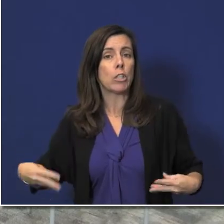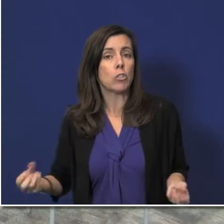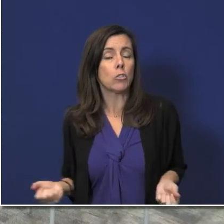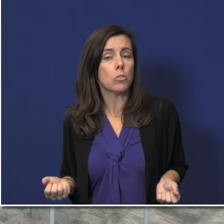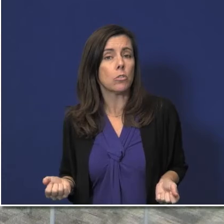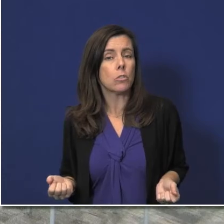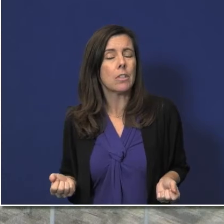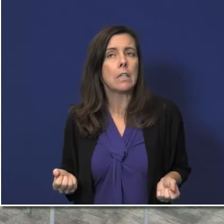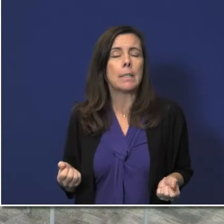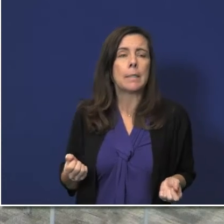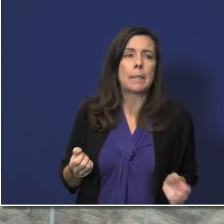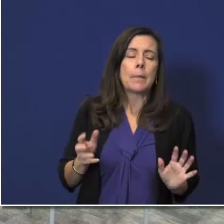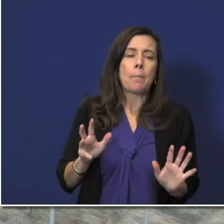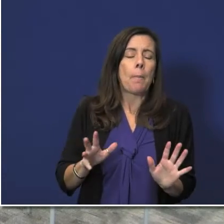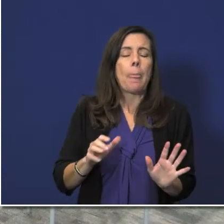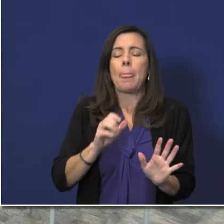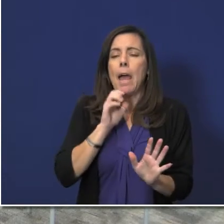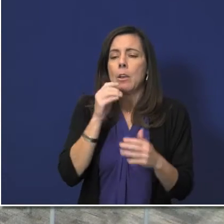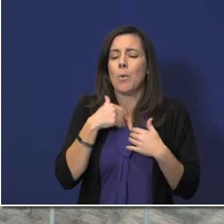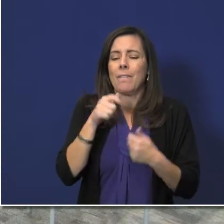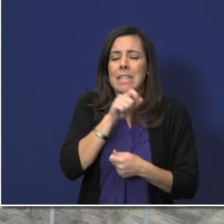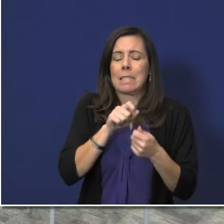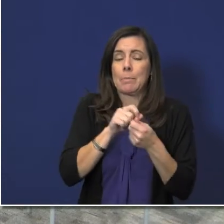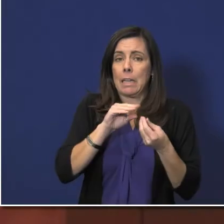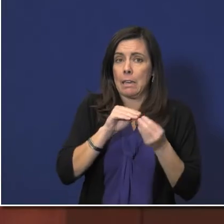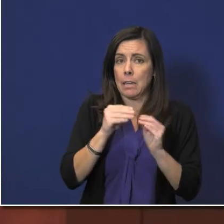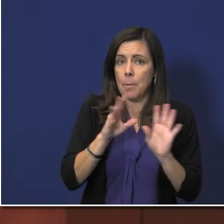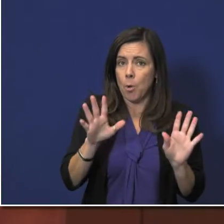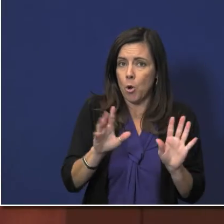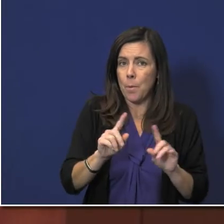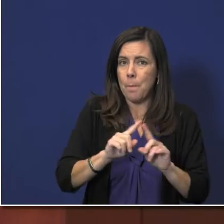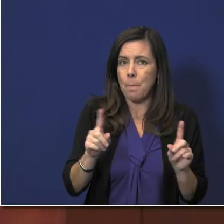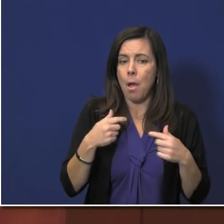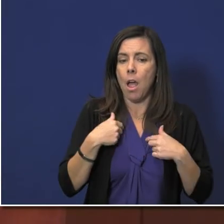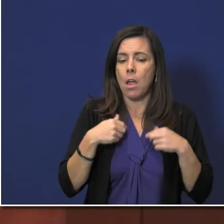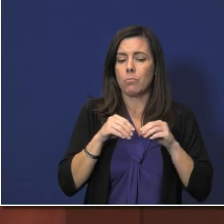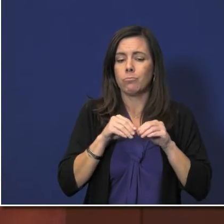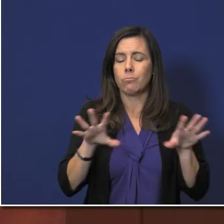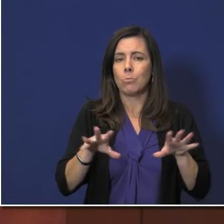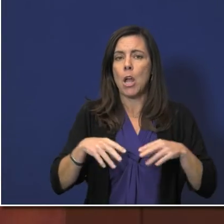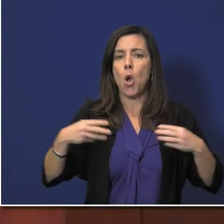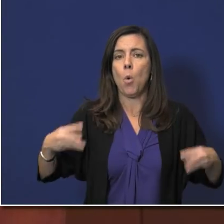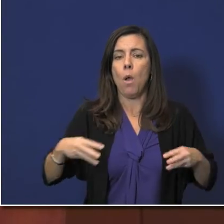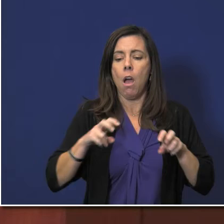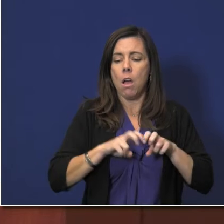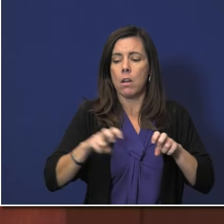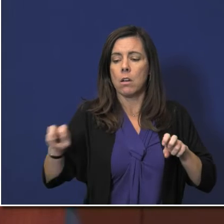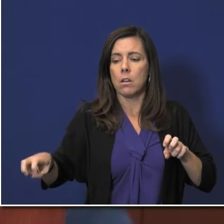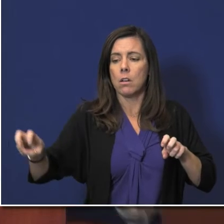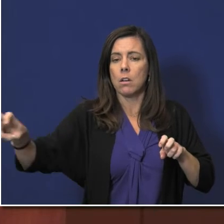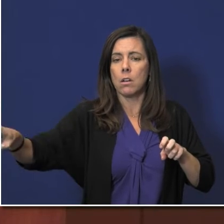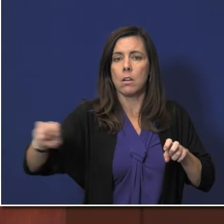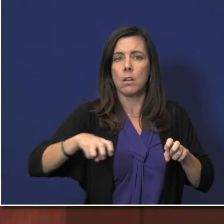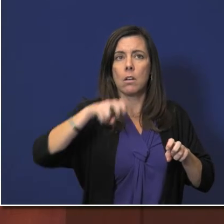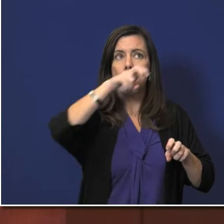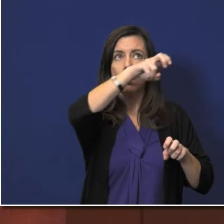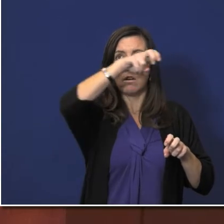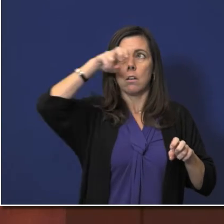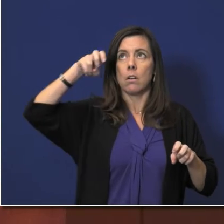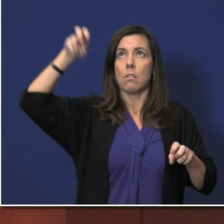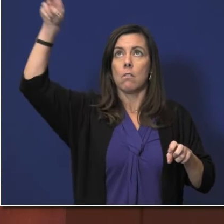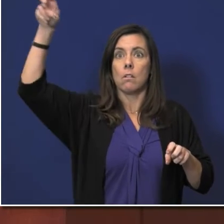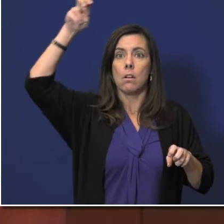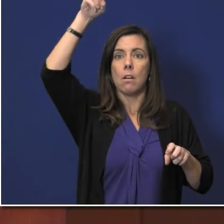So I don't have the number off the top of my head, but we have dispersed them throughout various levels because ADA requires that we provide